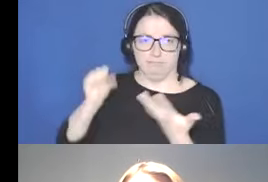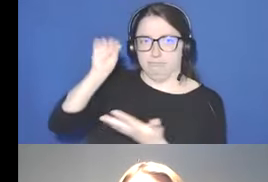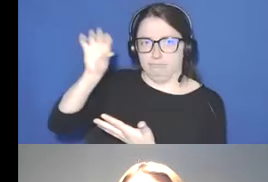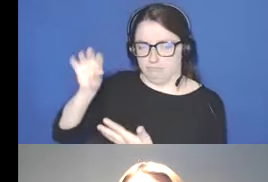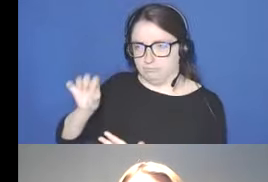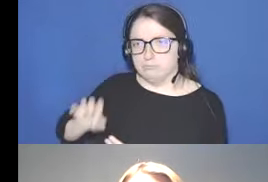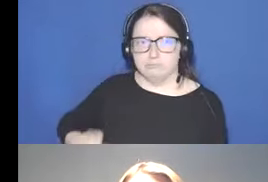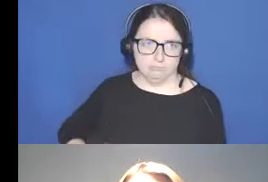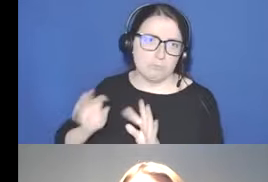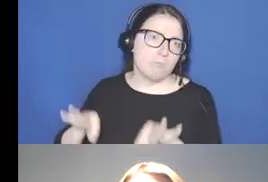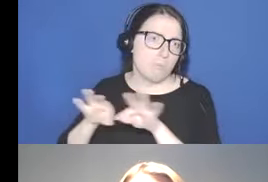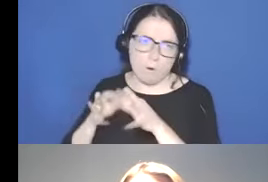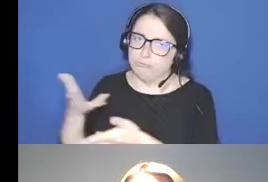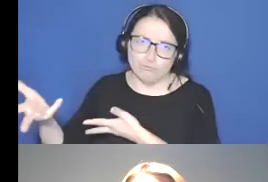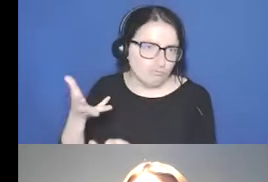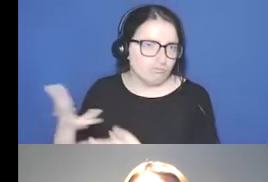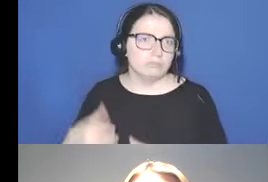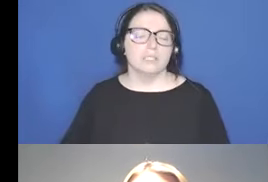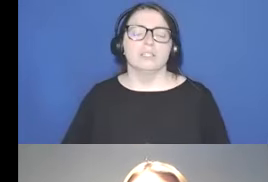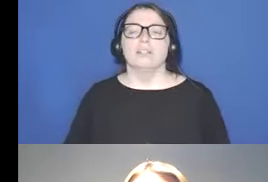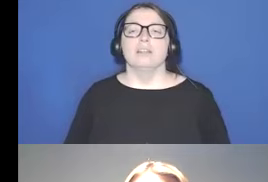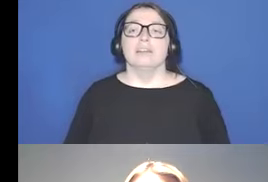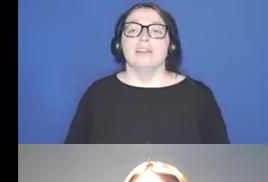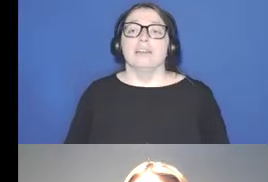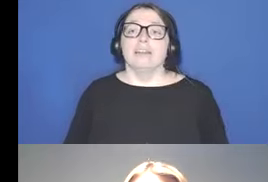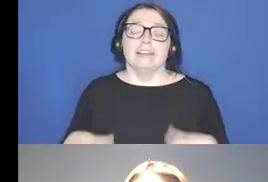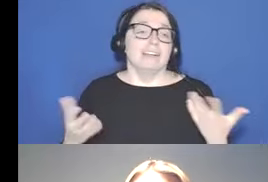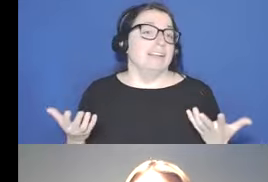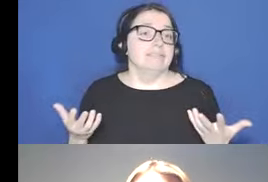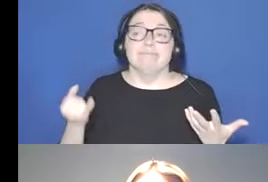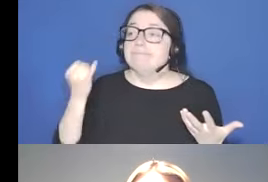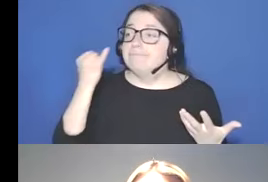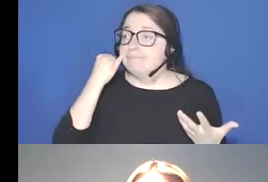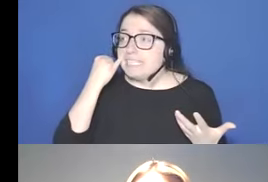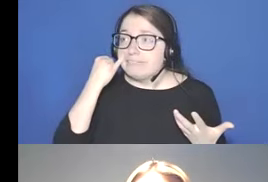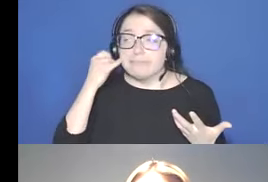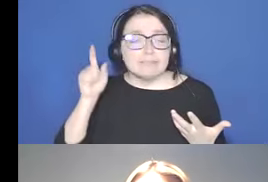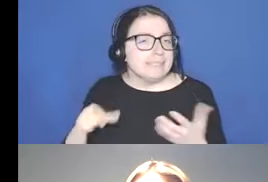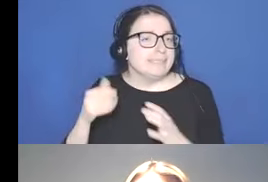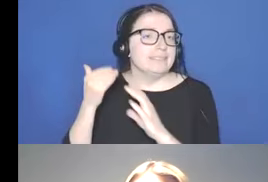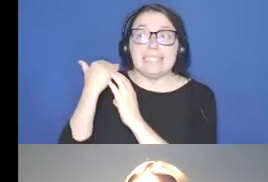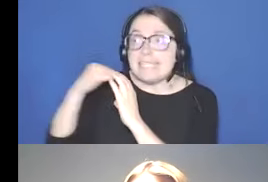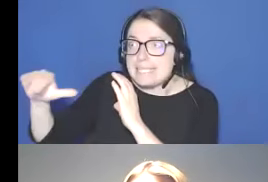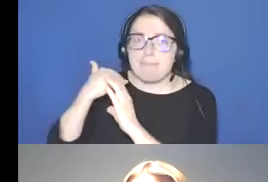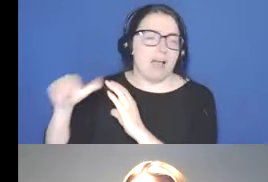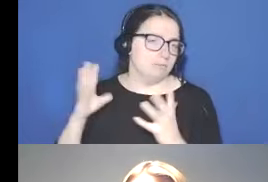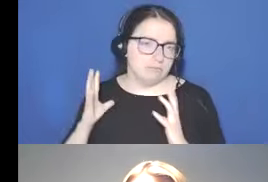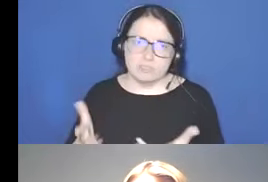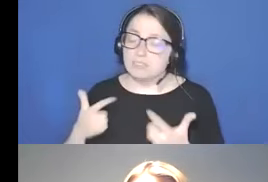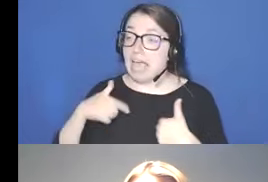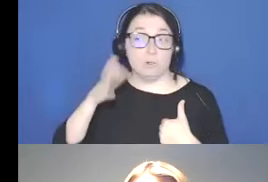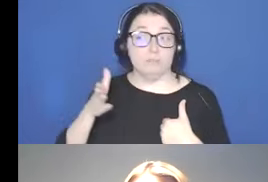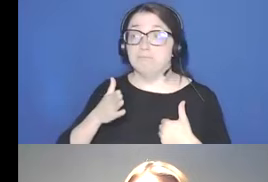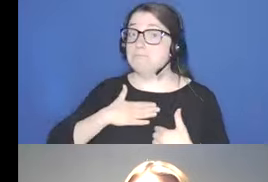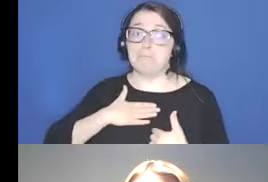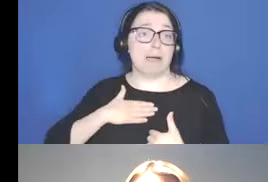And just different stuff like that. And even if you have to give them an email address to communicate, I do that too. Like I'll give them my